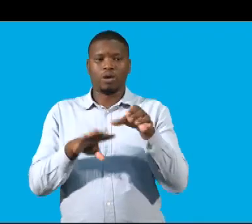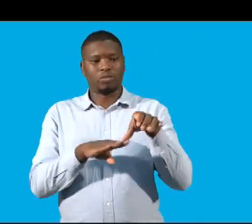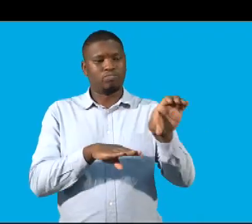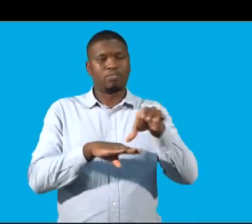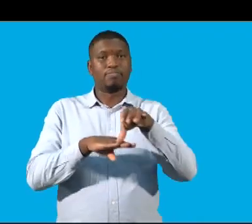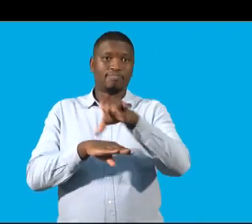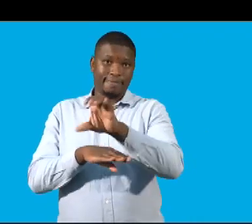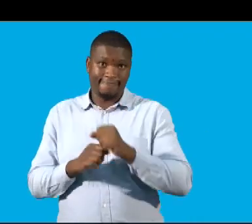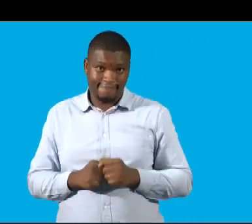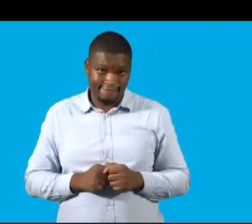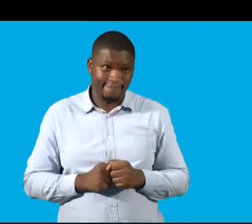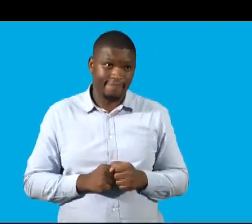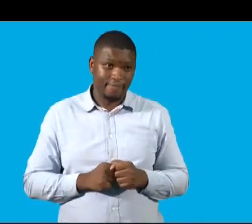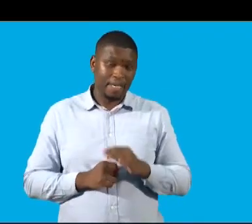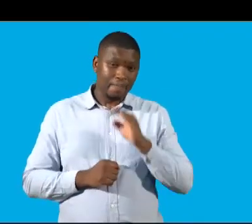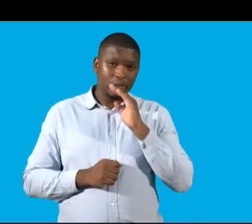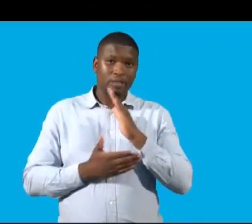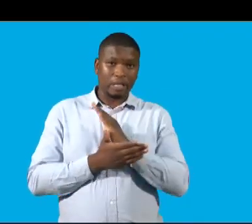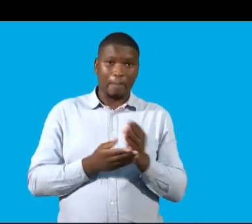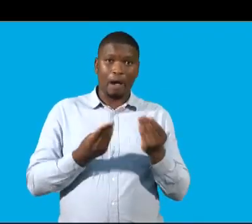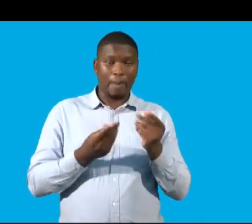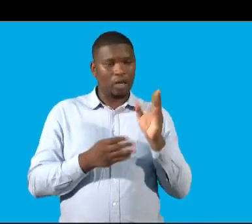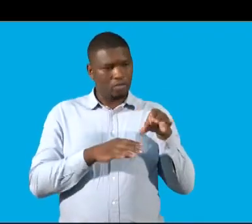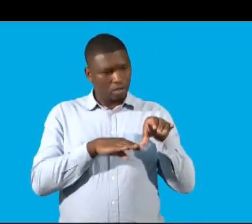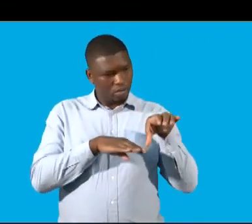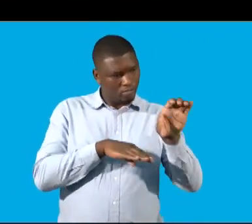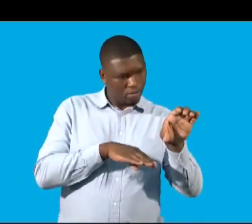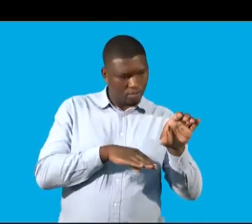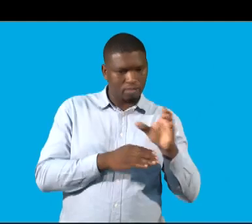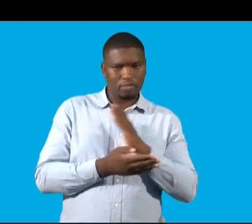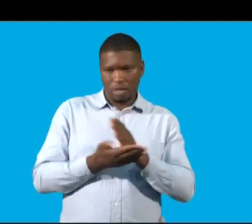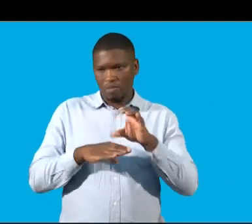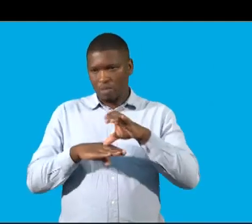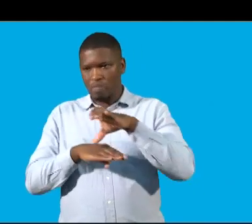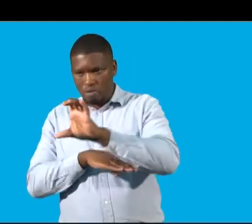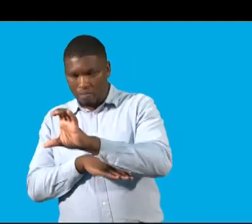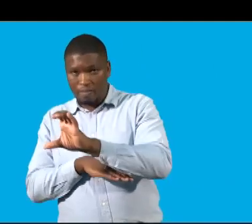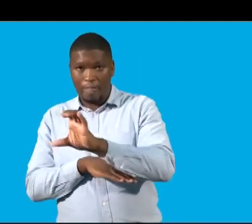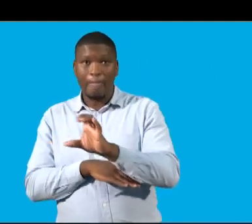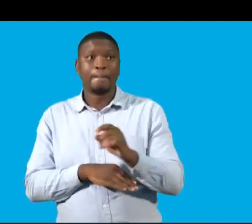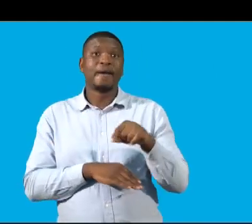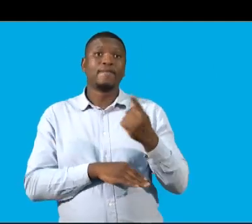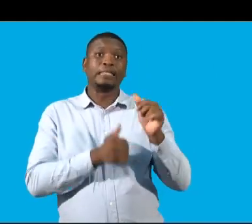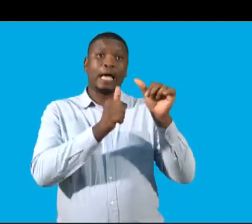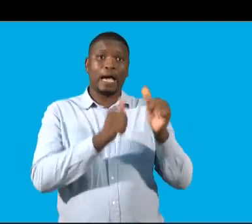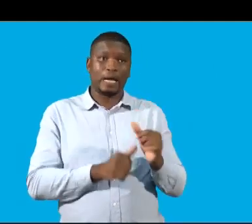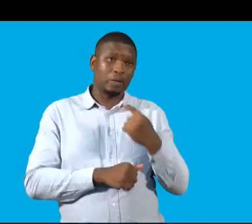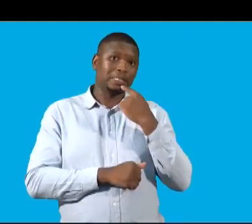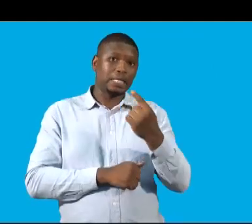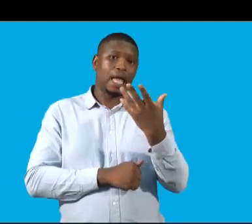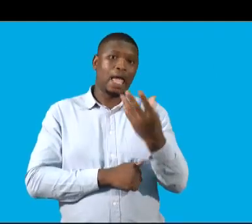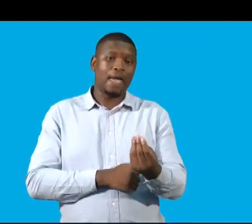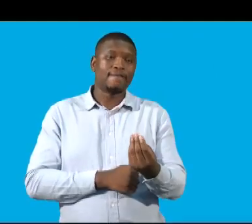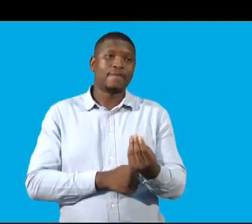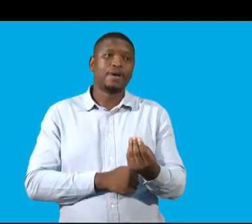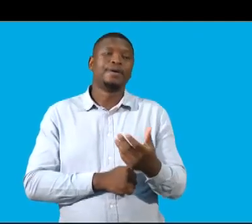we know that Abram is going to take a certain amount and he's going to invest it. Now, this first account, we are told